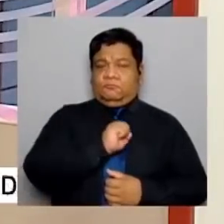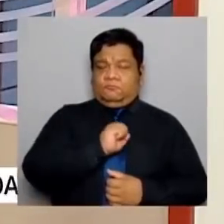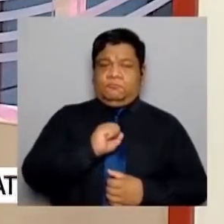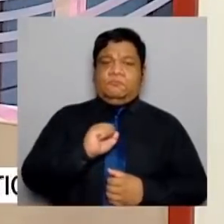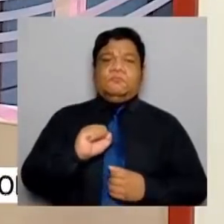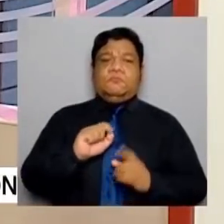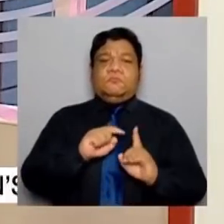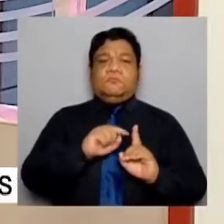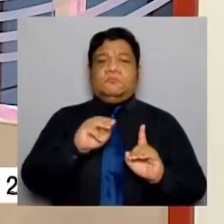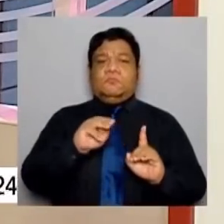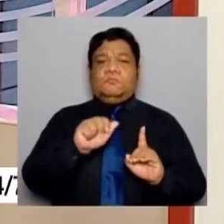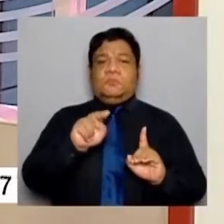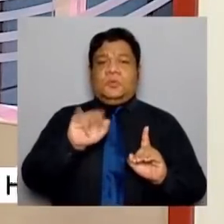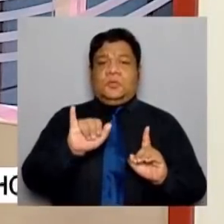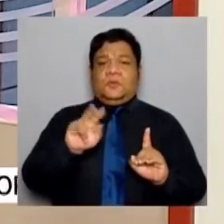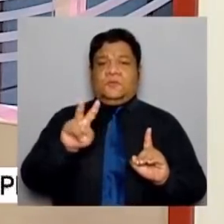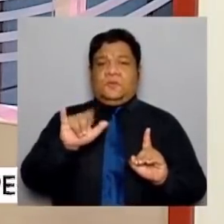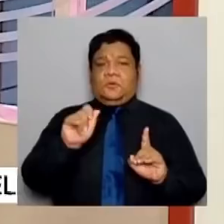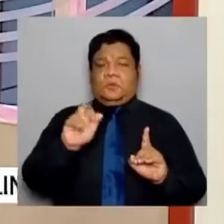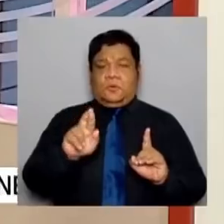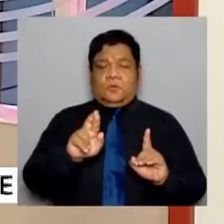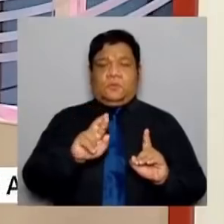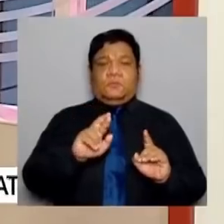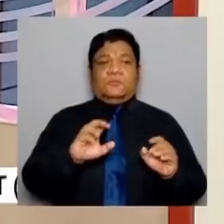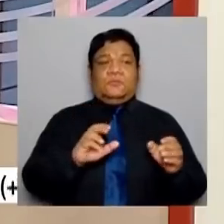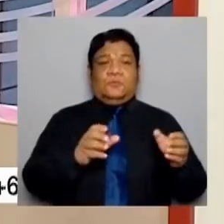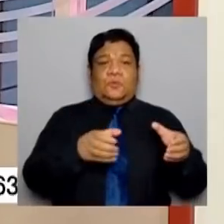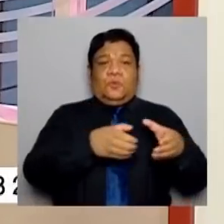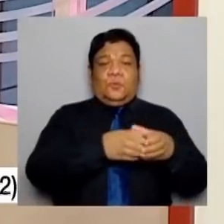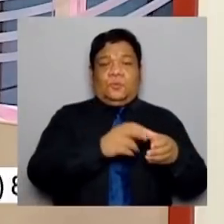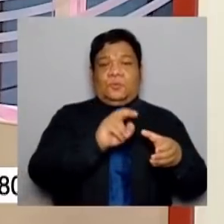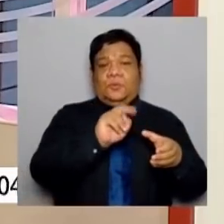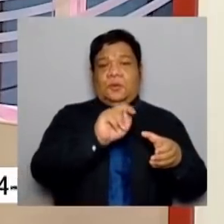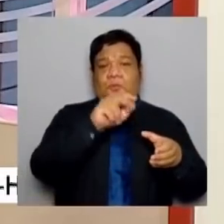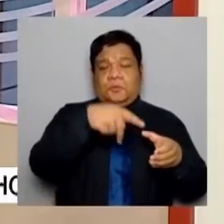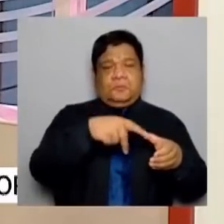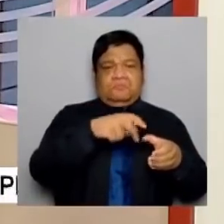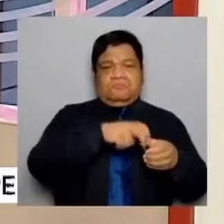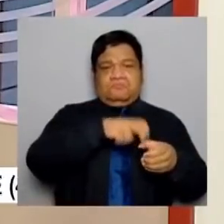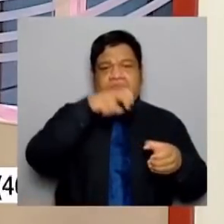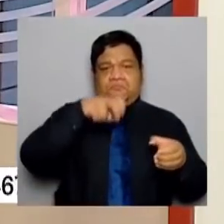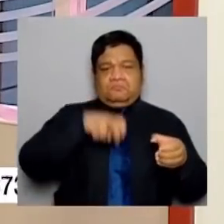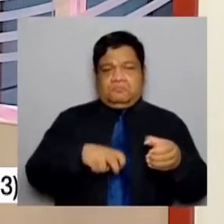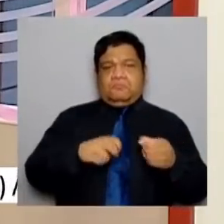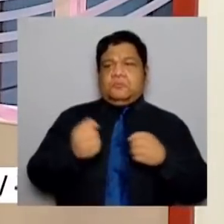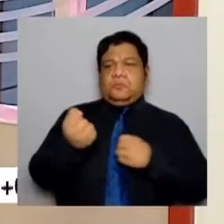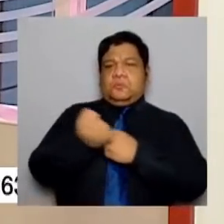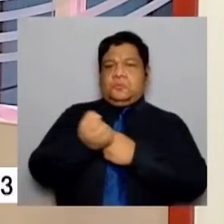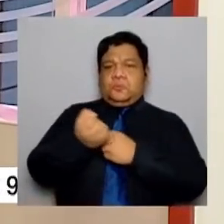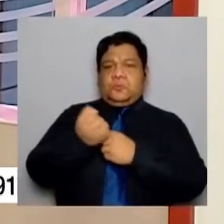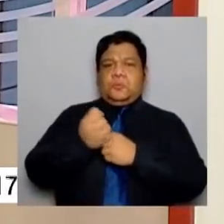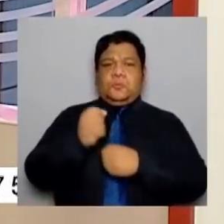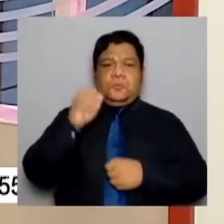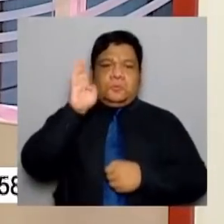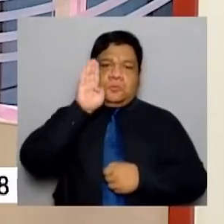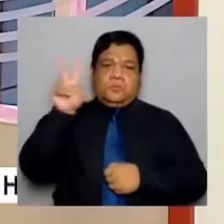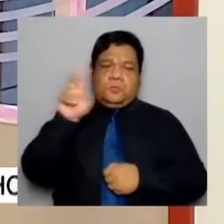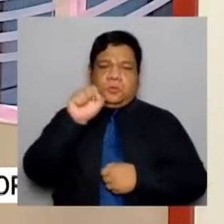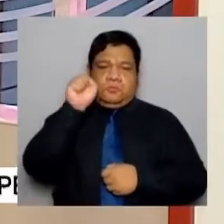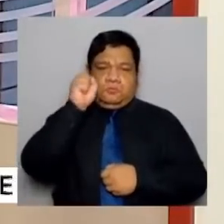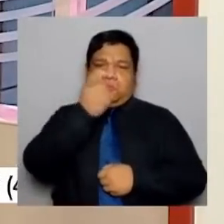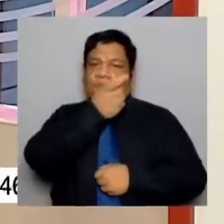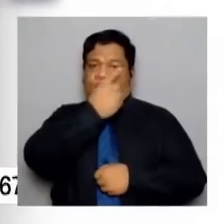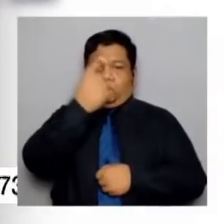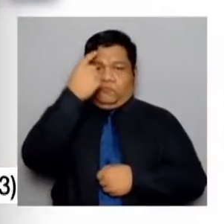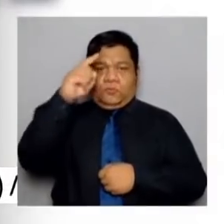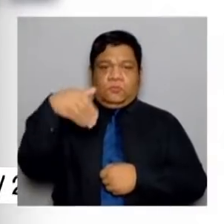leads his Nacionalista Party in backing the tandem of Ferdinand Marcos Jr. and Sara Duterte Carpio for the May 9 elections. In a